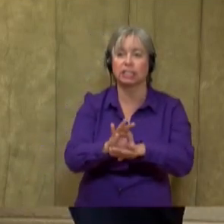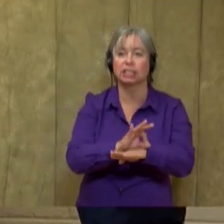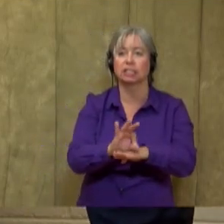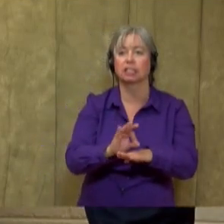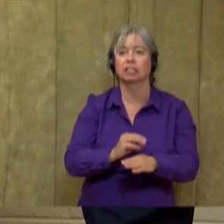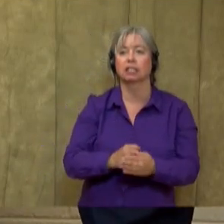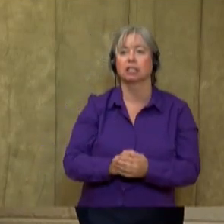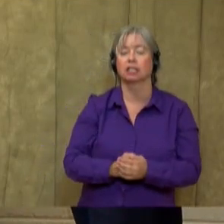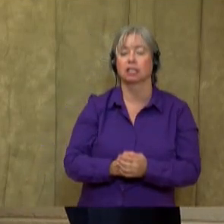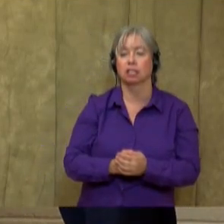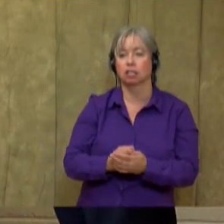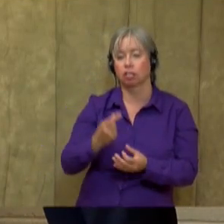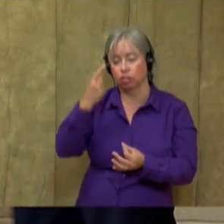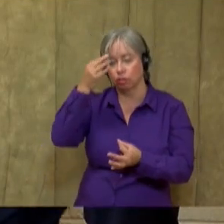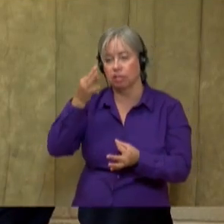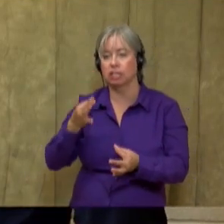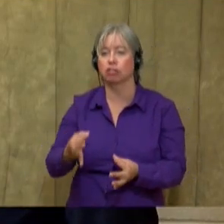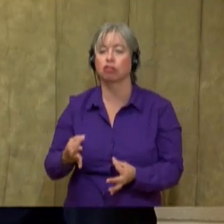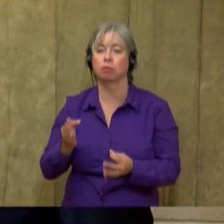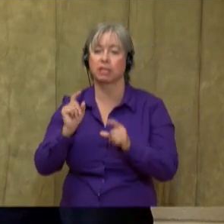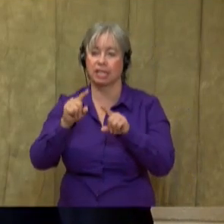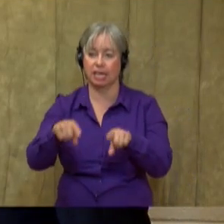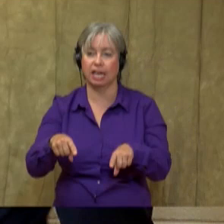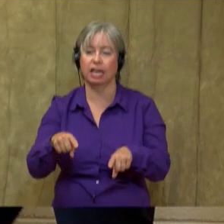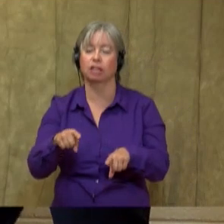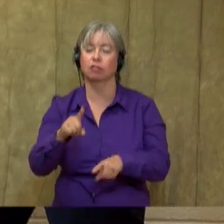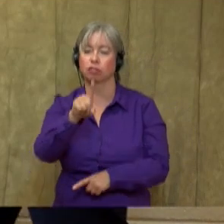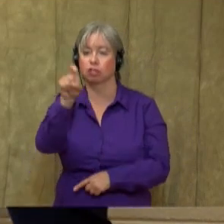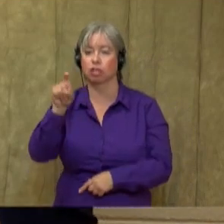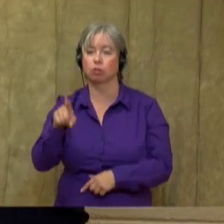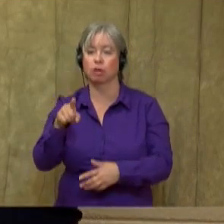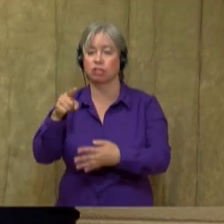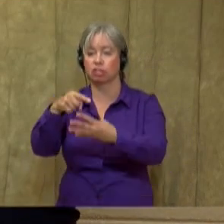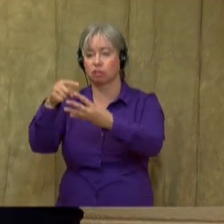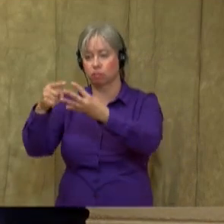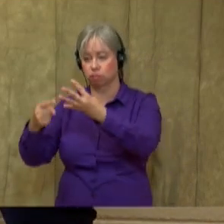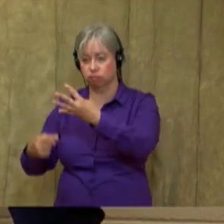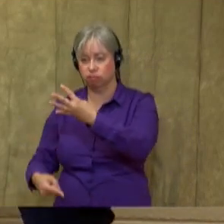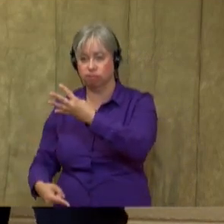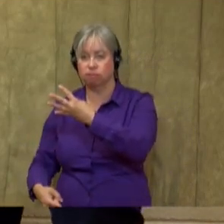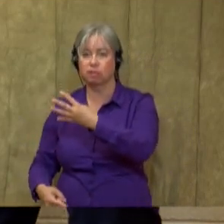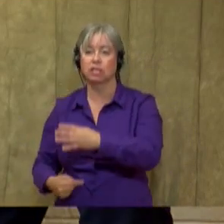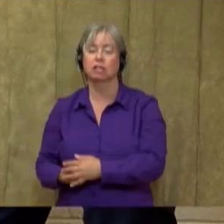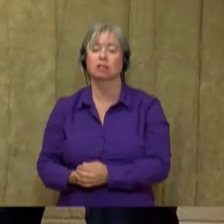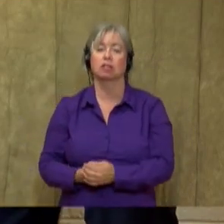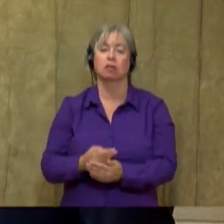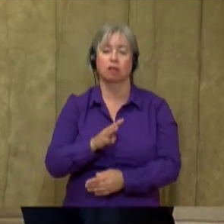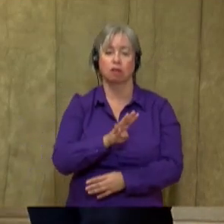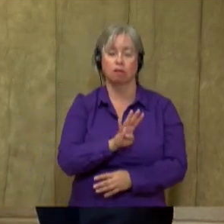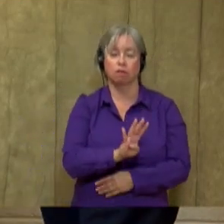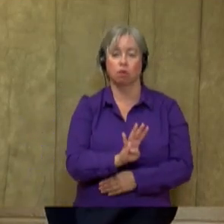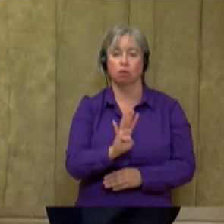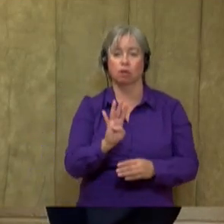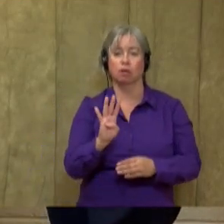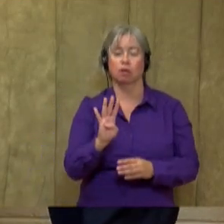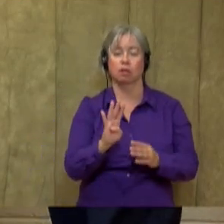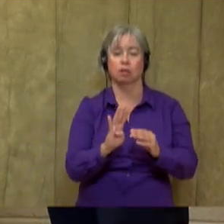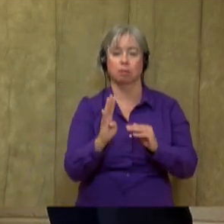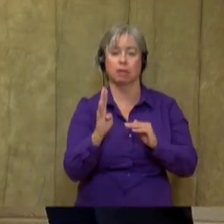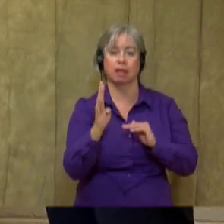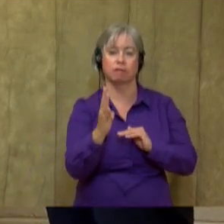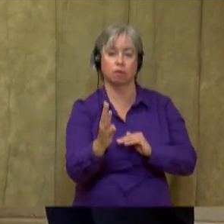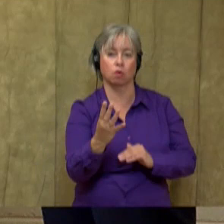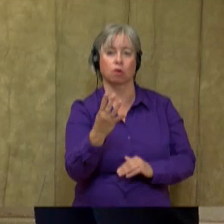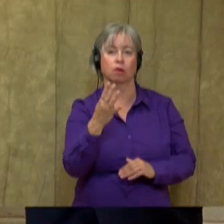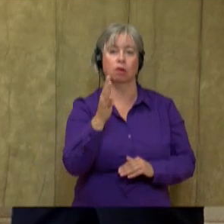to determine the answer to these questions? So when we're looking at this 4x4x4 cube, all of it's covered in paint.